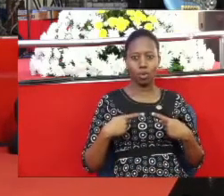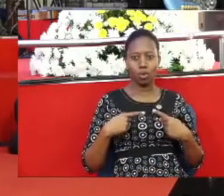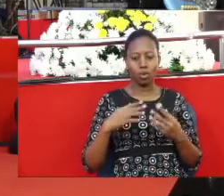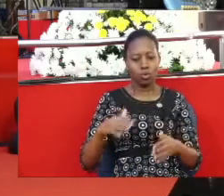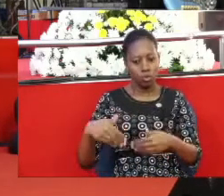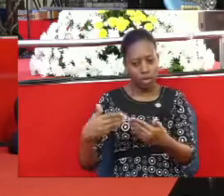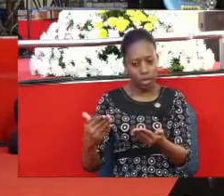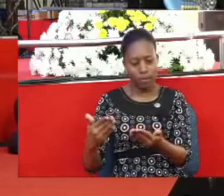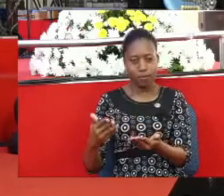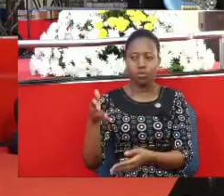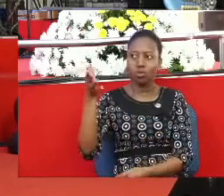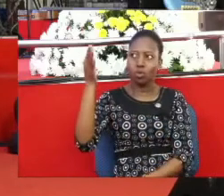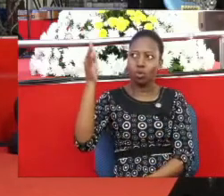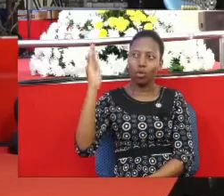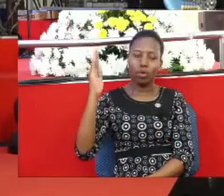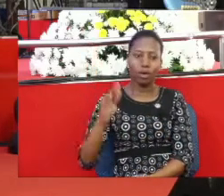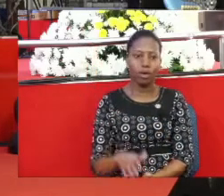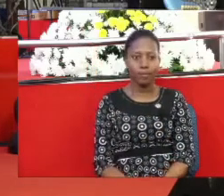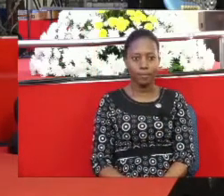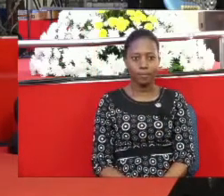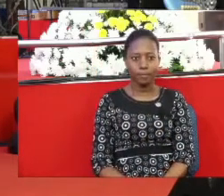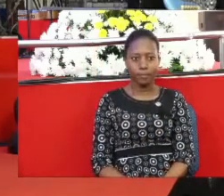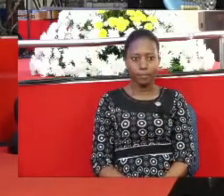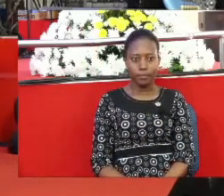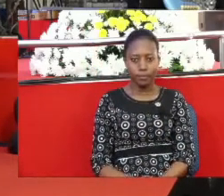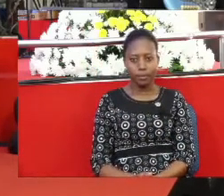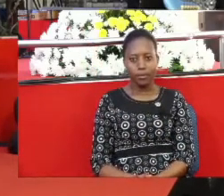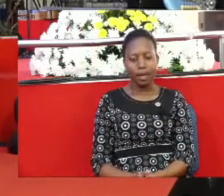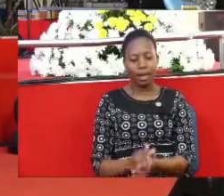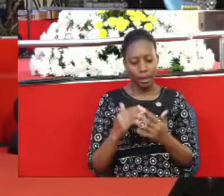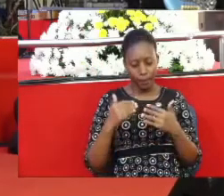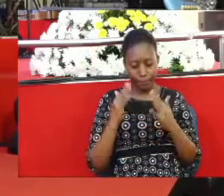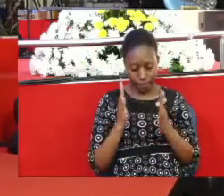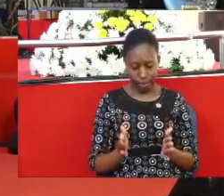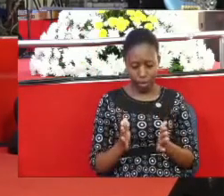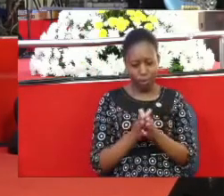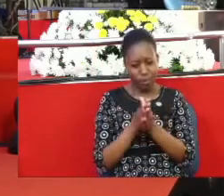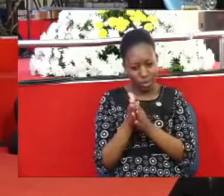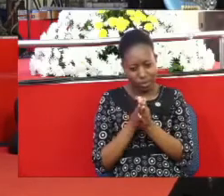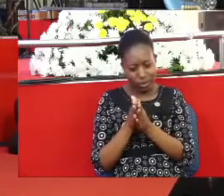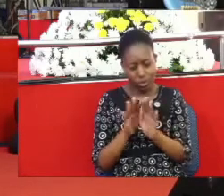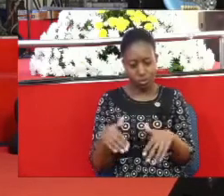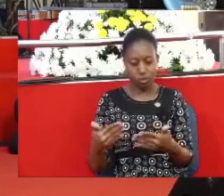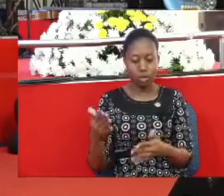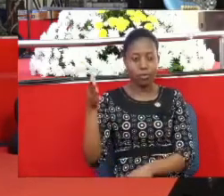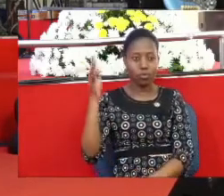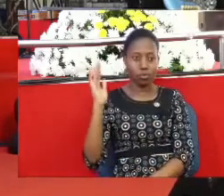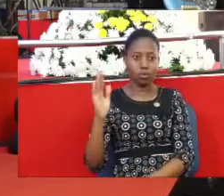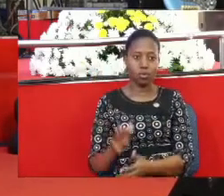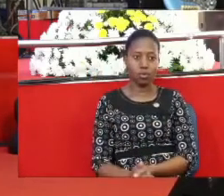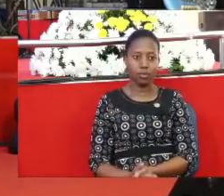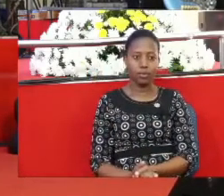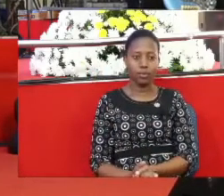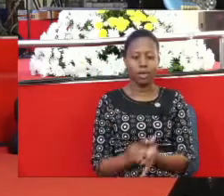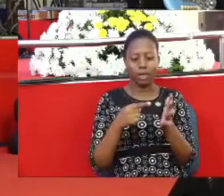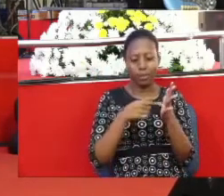thou. Akaskia simu, didi, ding. And it happens to us. But the point is,